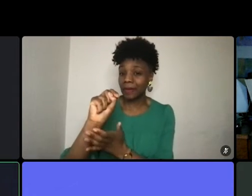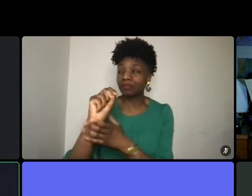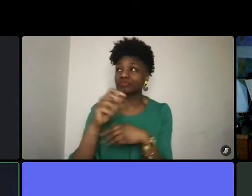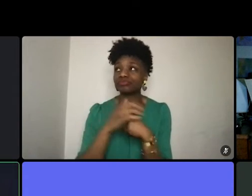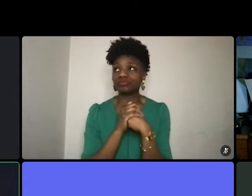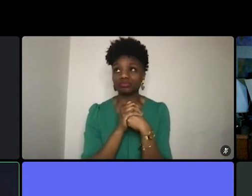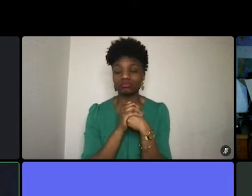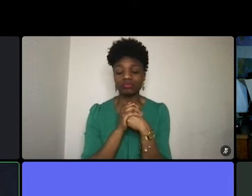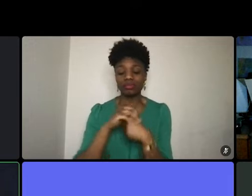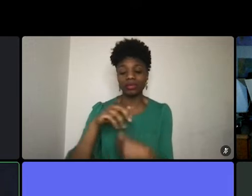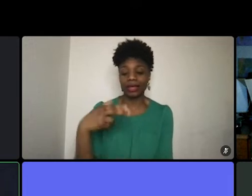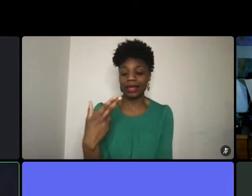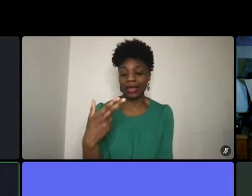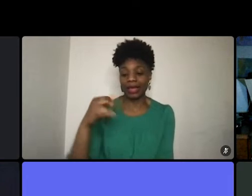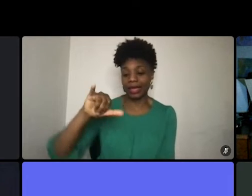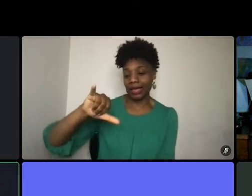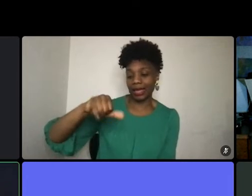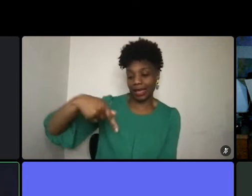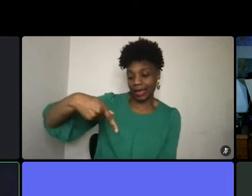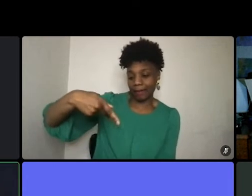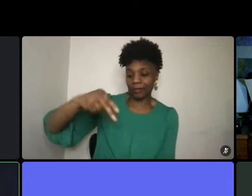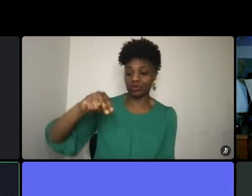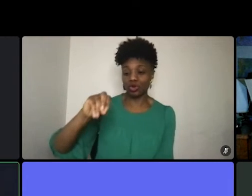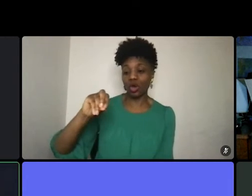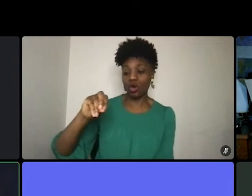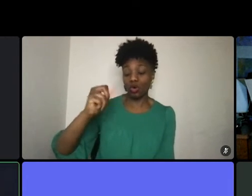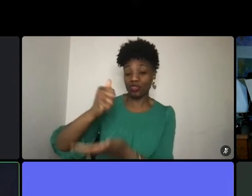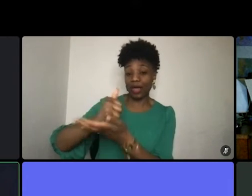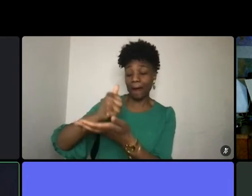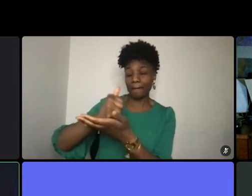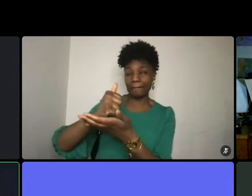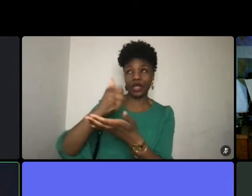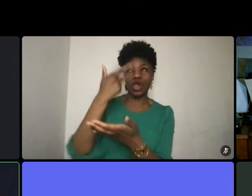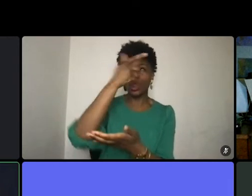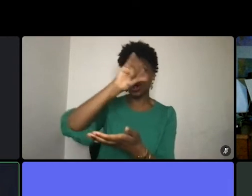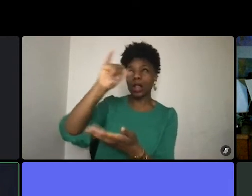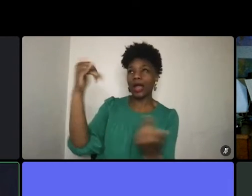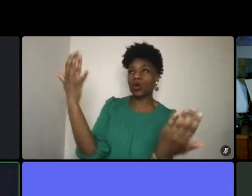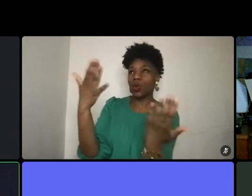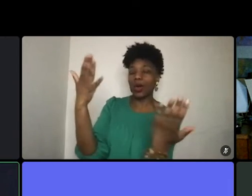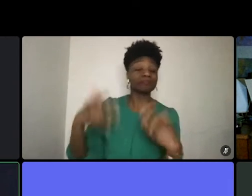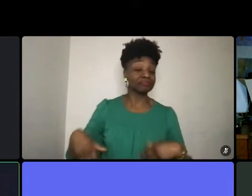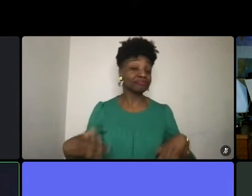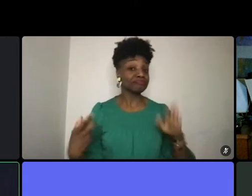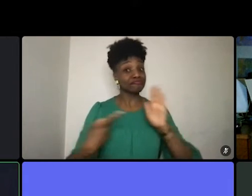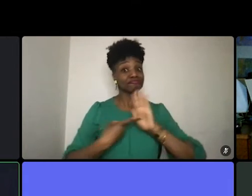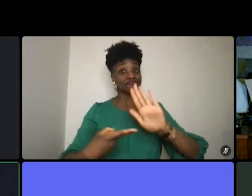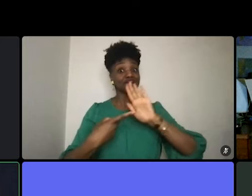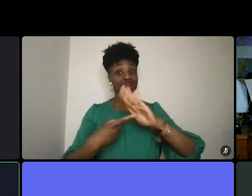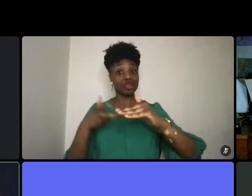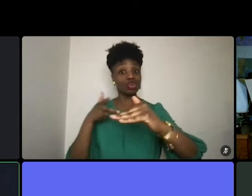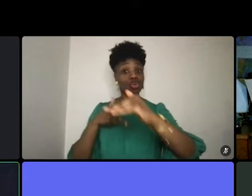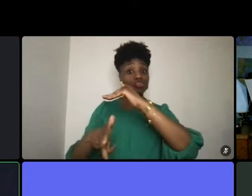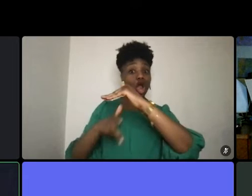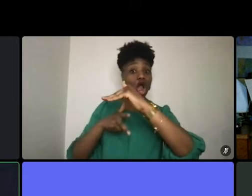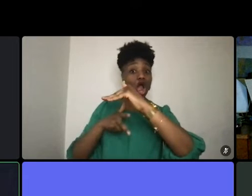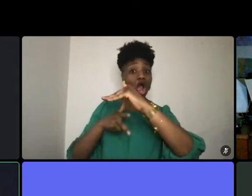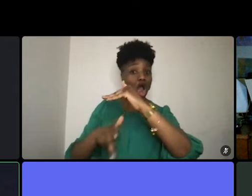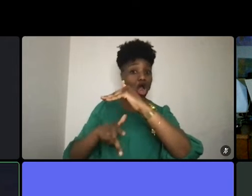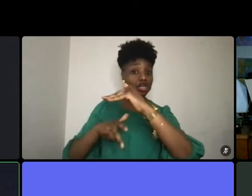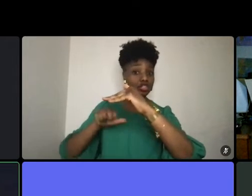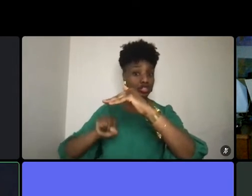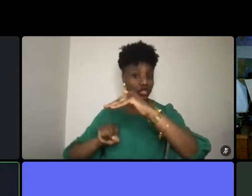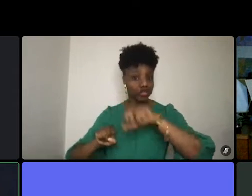hypnosis or hypnotherapy is this. Say for instance, you have a garage and it's full of stuff, because you just